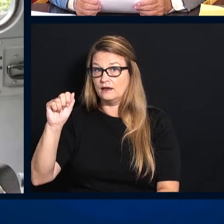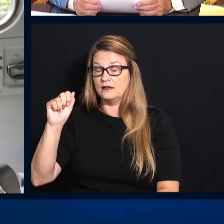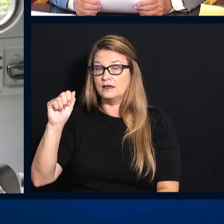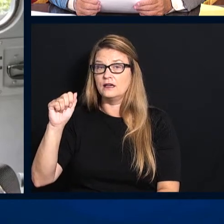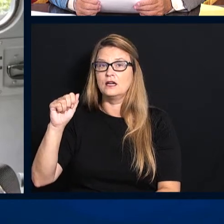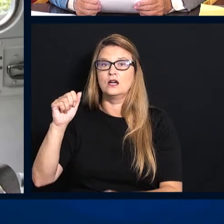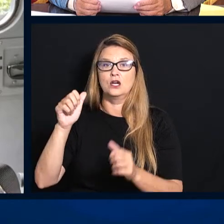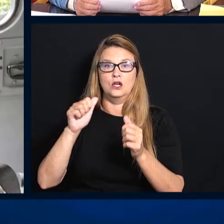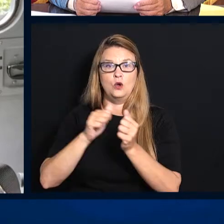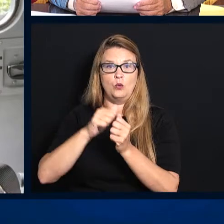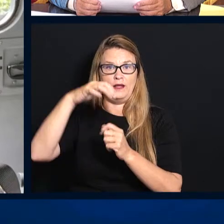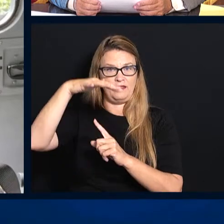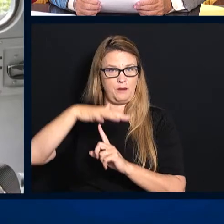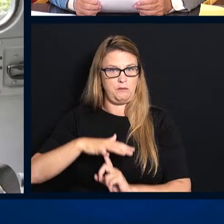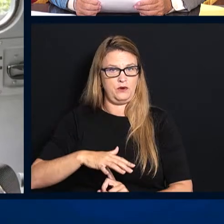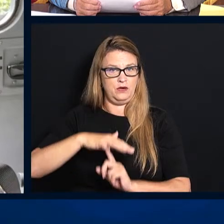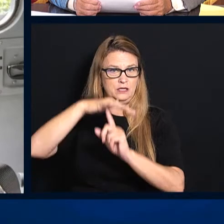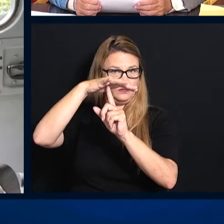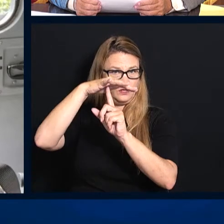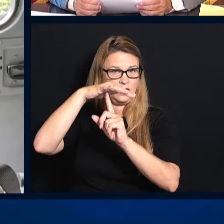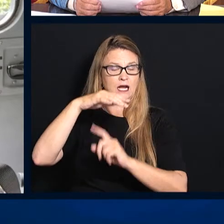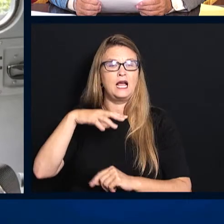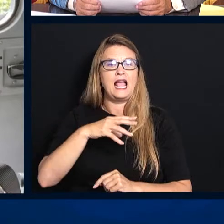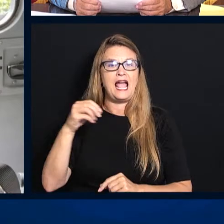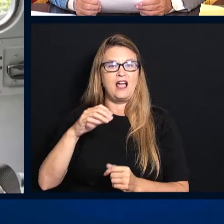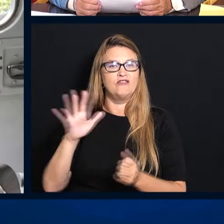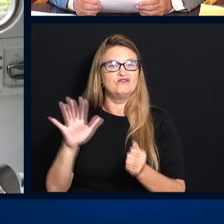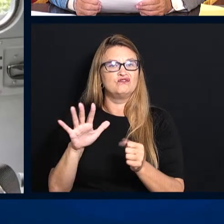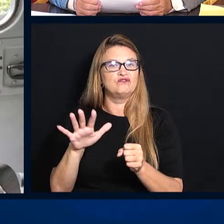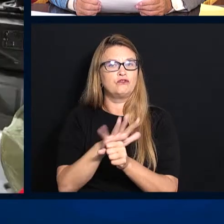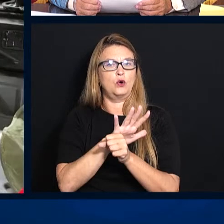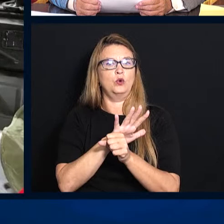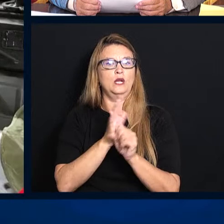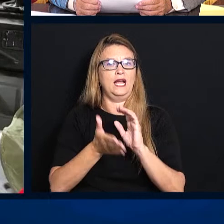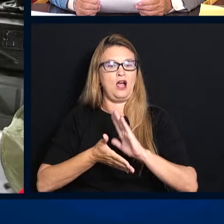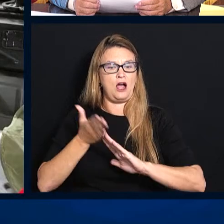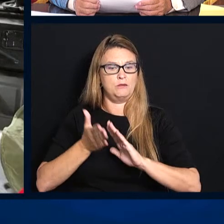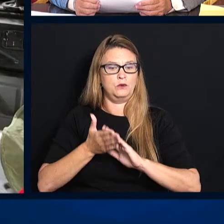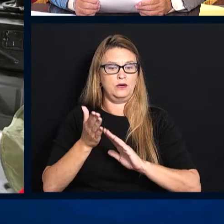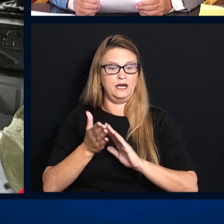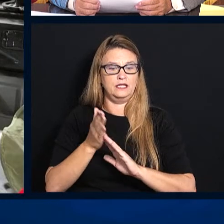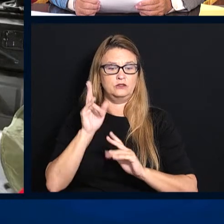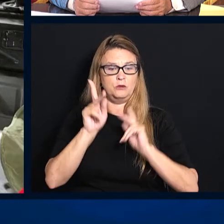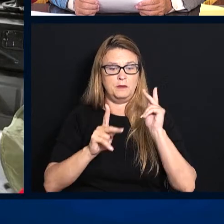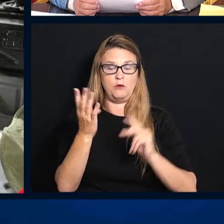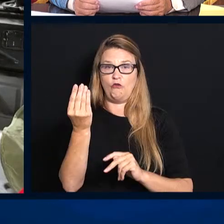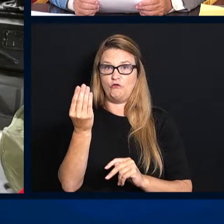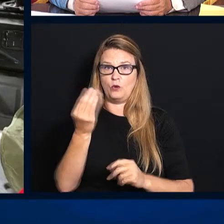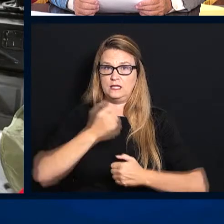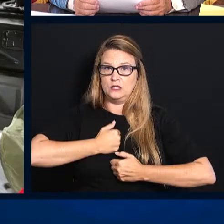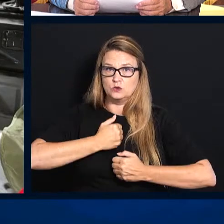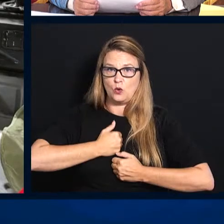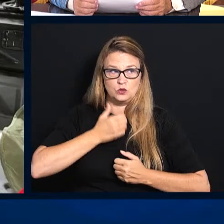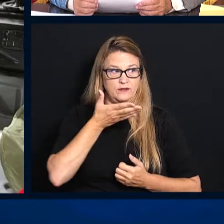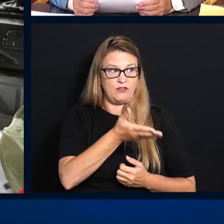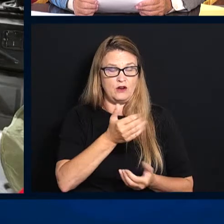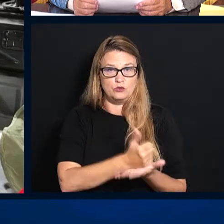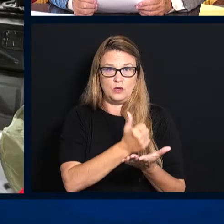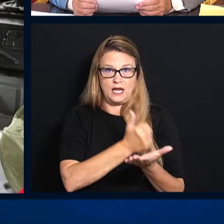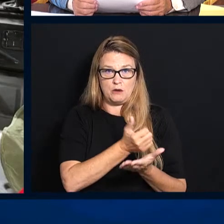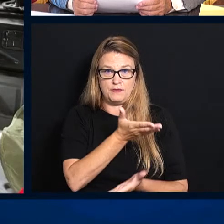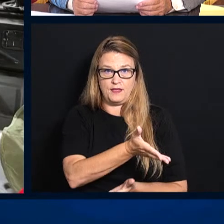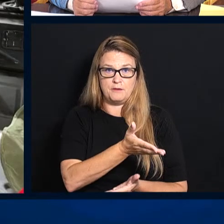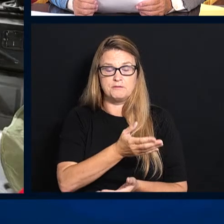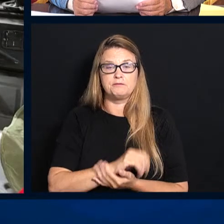hoist capability and fully operational crews of 14 soldiers to support them and everything,